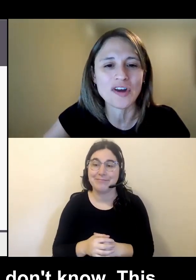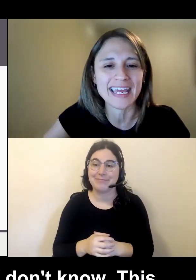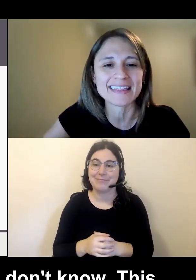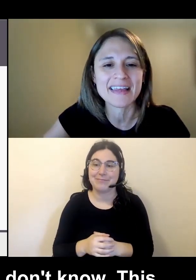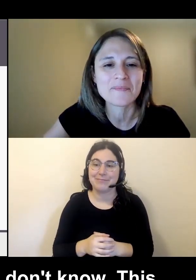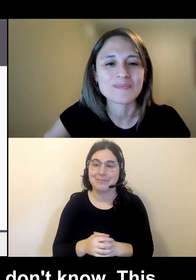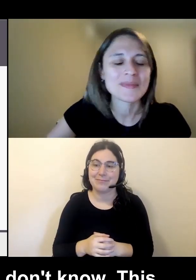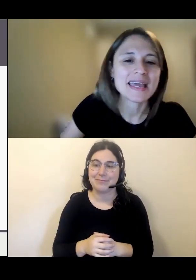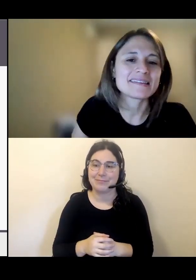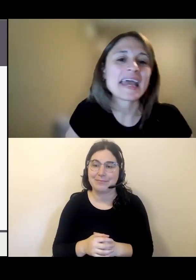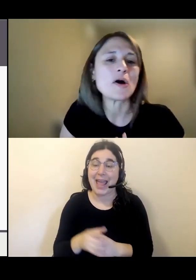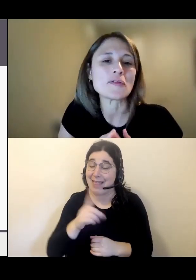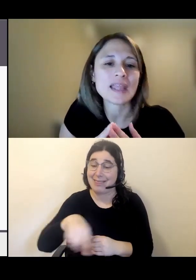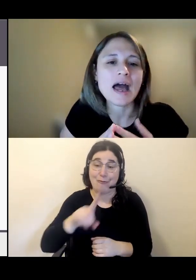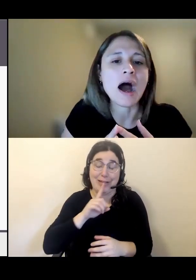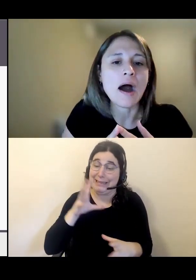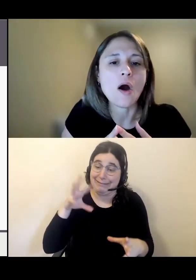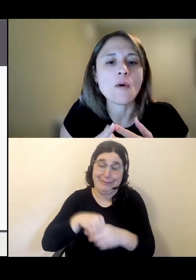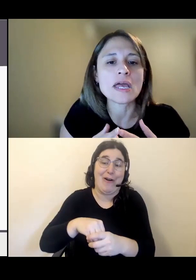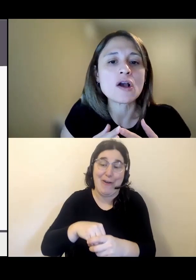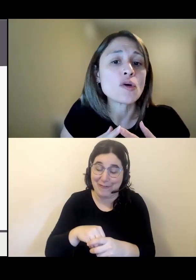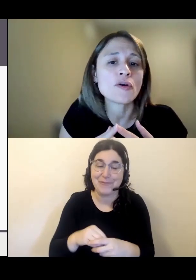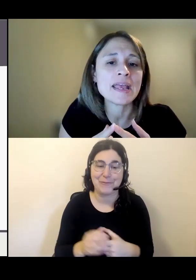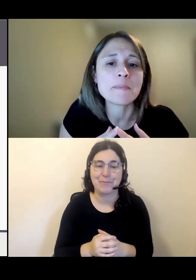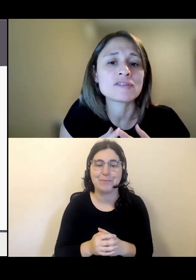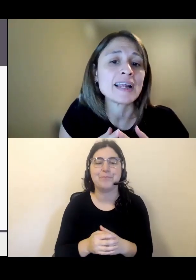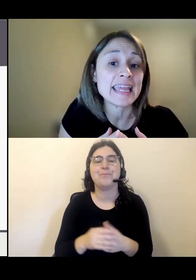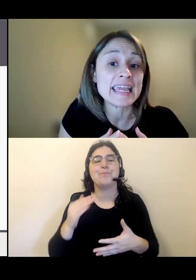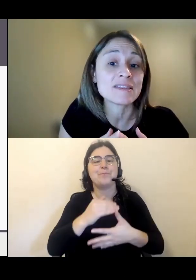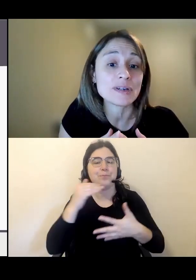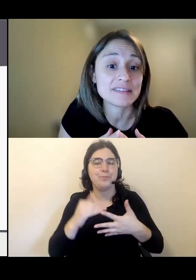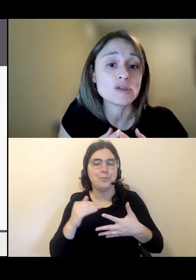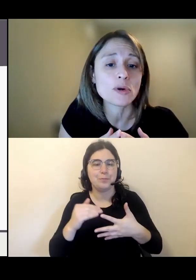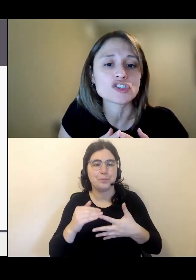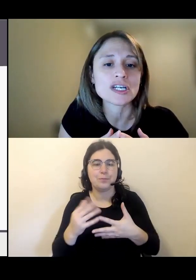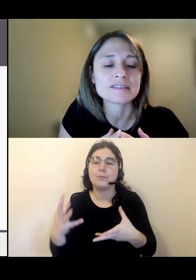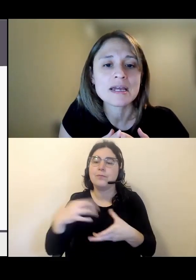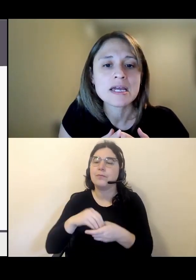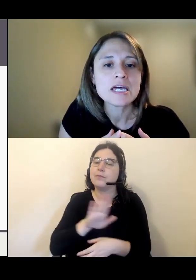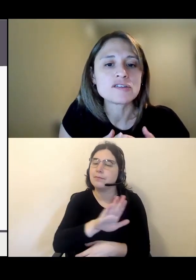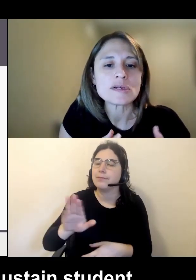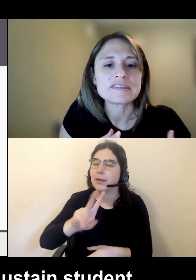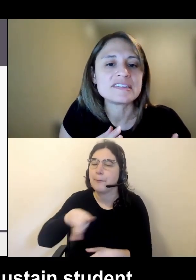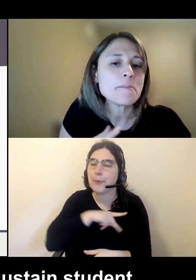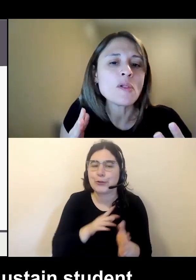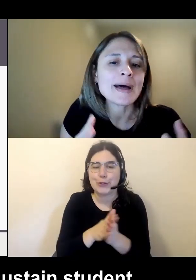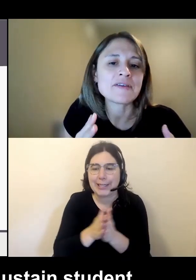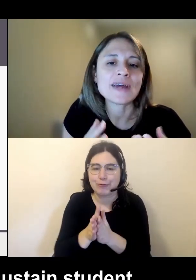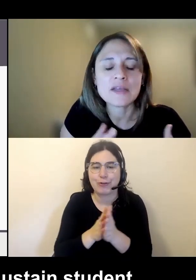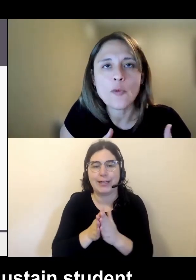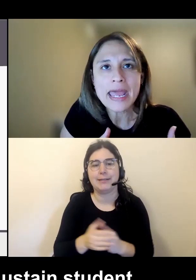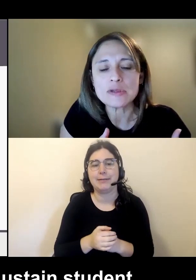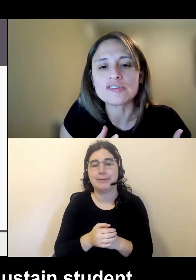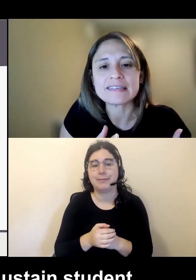much more in it. Second, incorporate personal interest into projects. So a simple